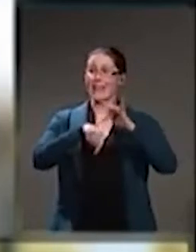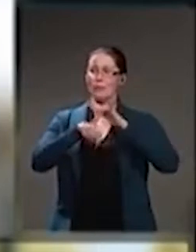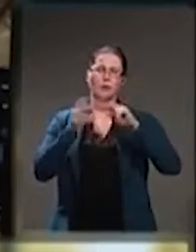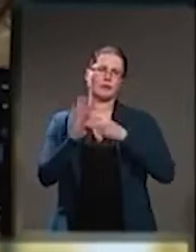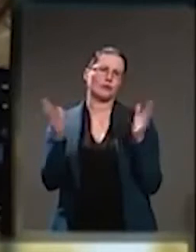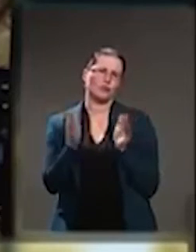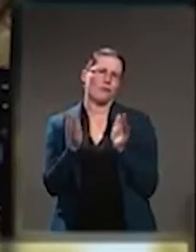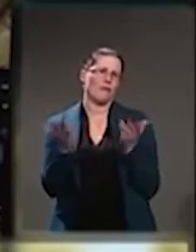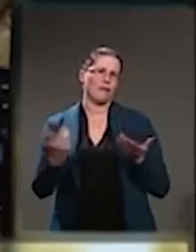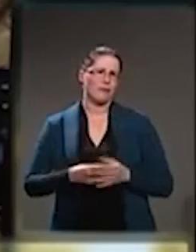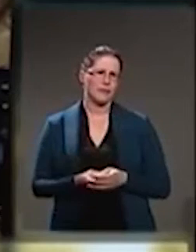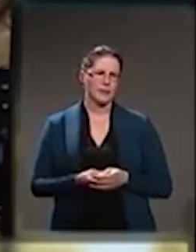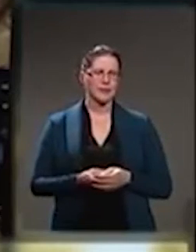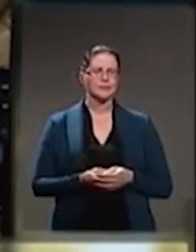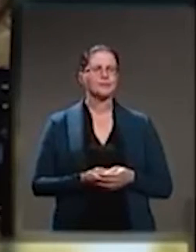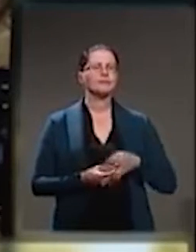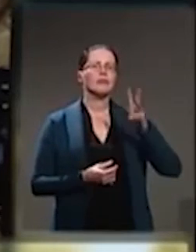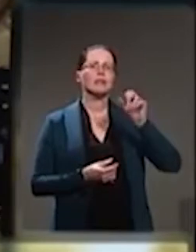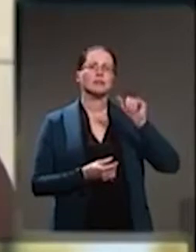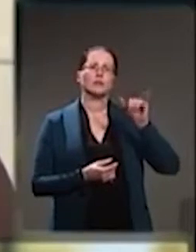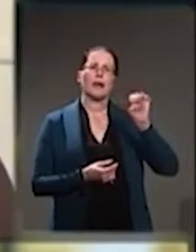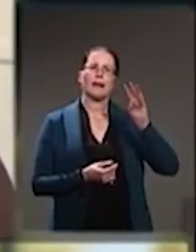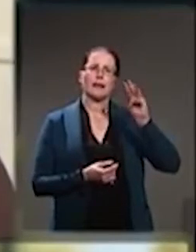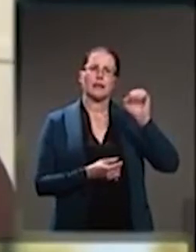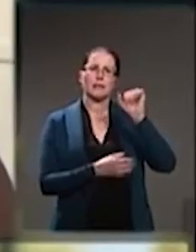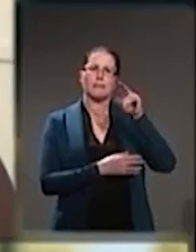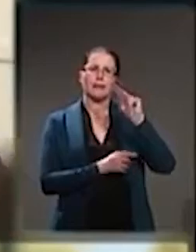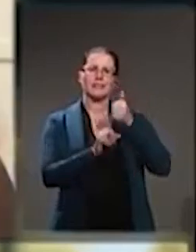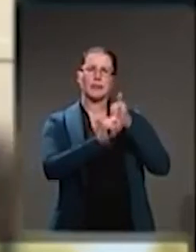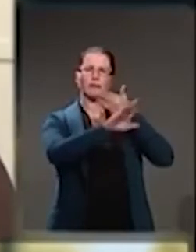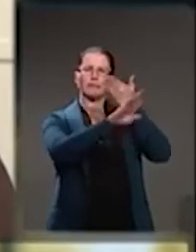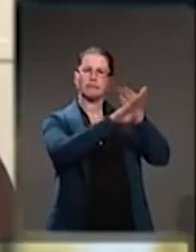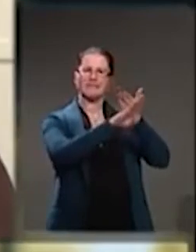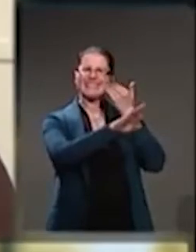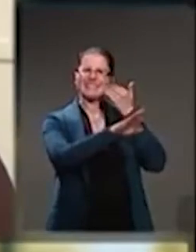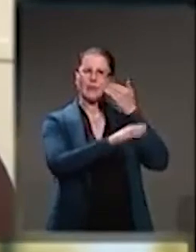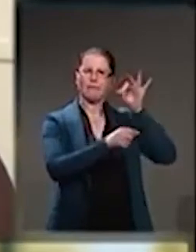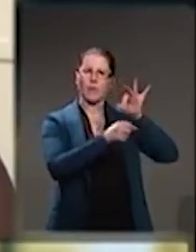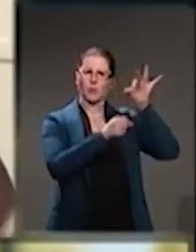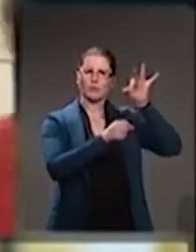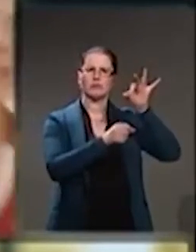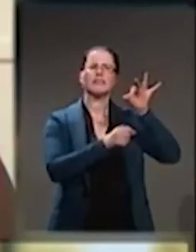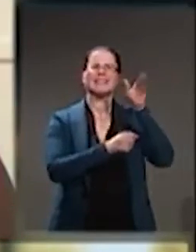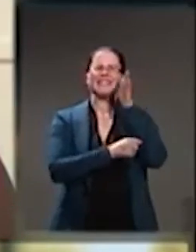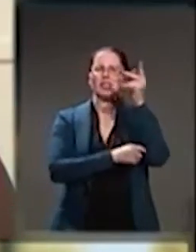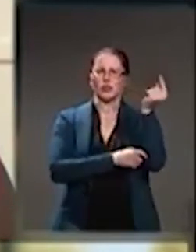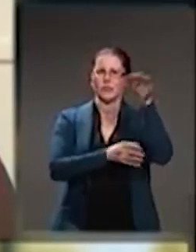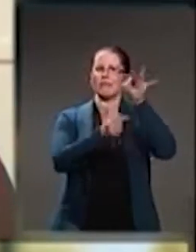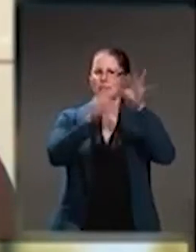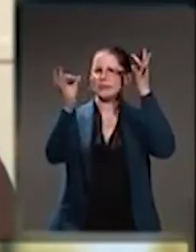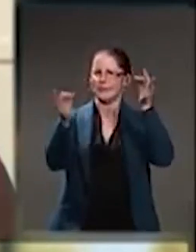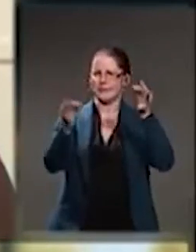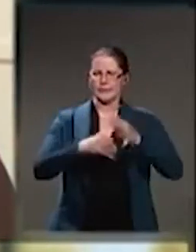on January 26th, with a vote set for Tuesday. Dave Napier is a local basketball coach. He agrees with the lack of gyms